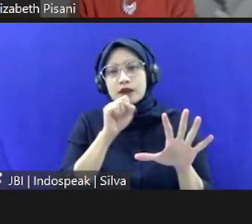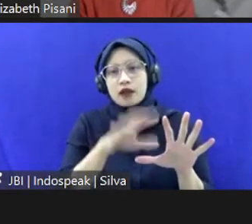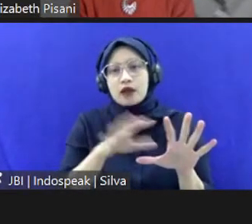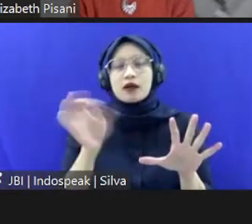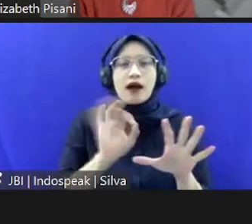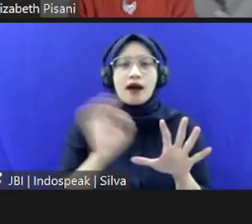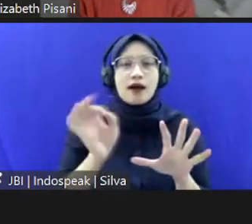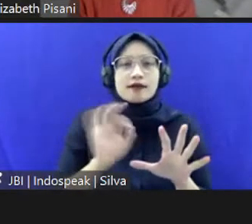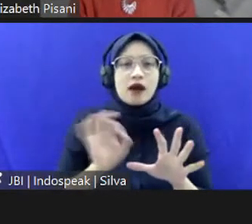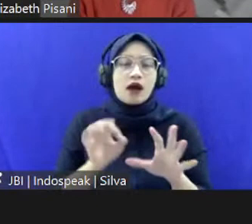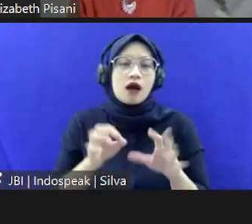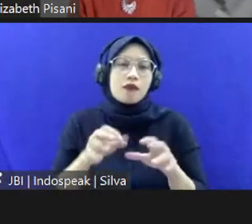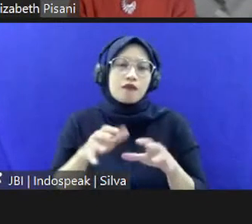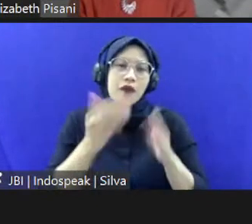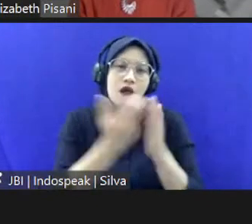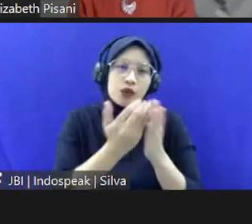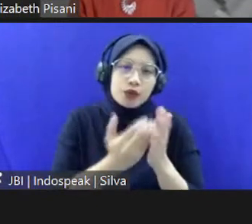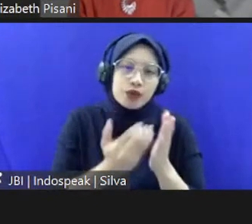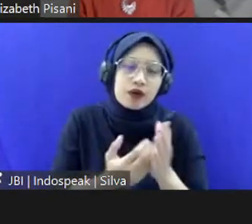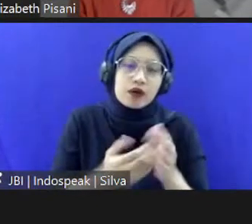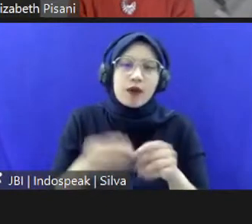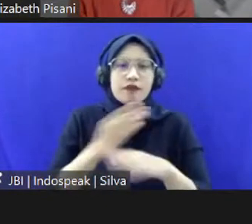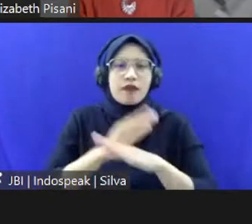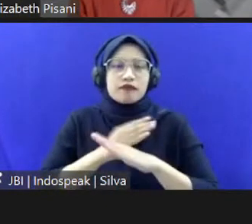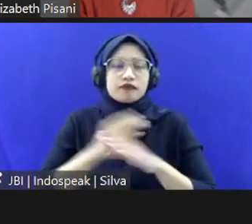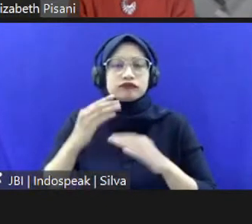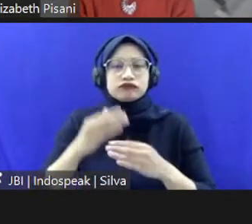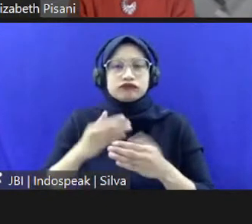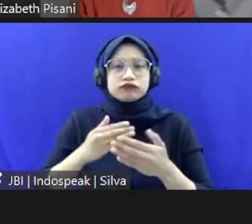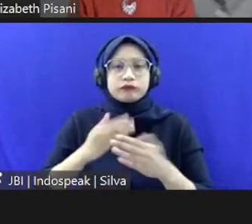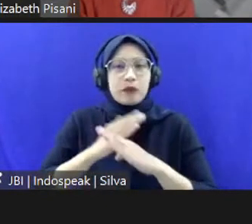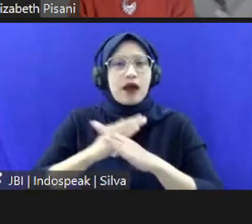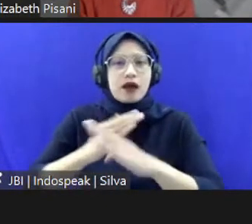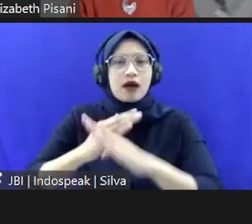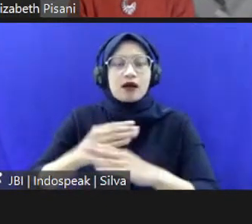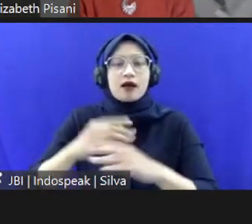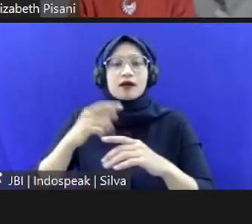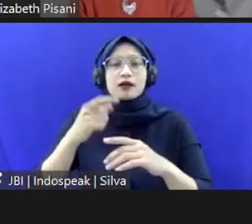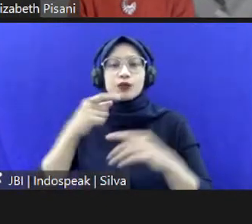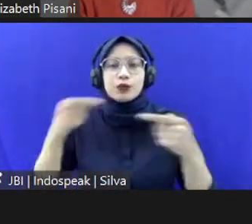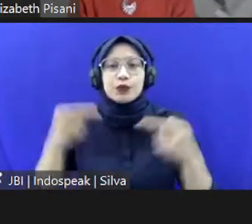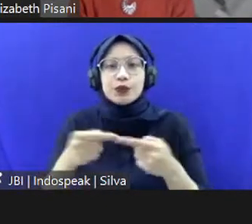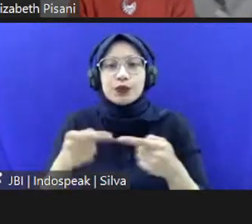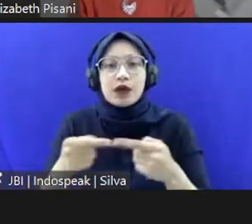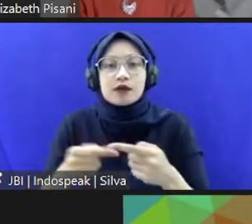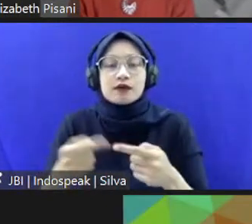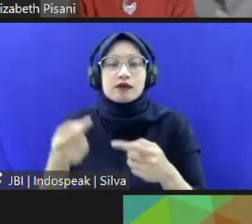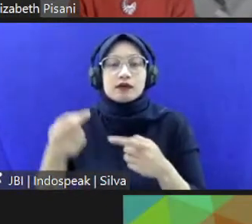hospitals. But then the government issued a regulation limiting foreign hospitals to